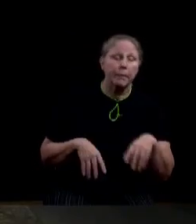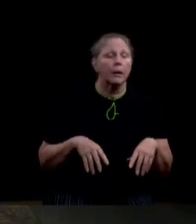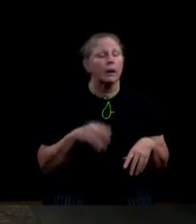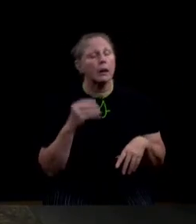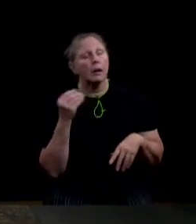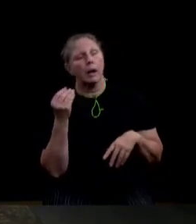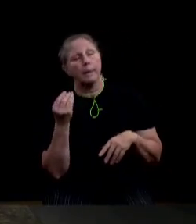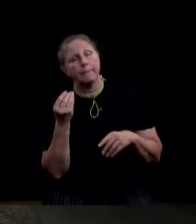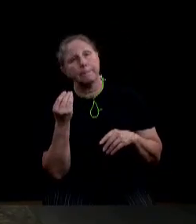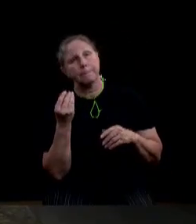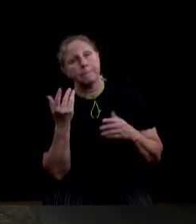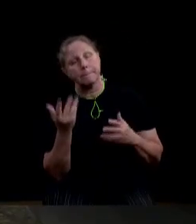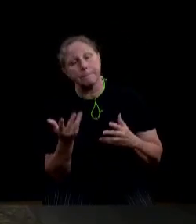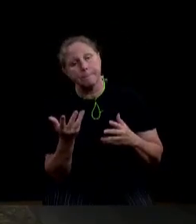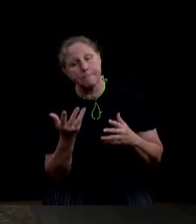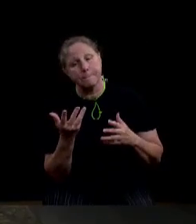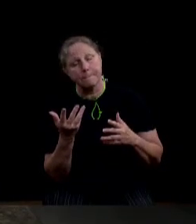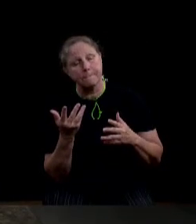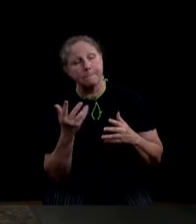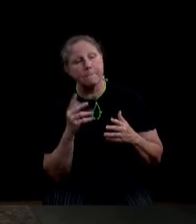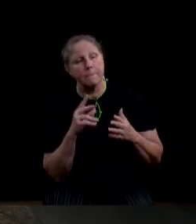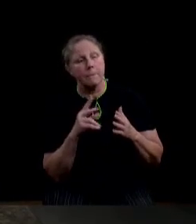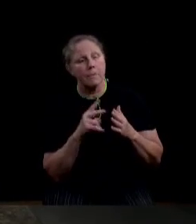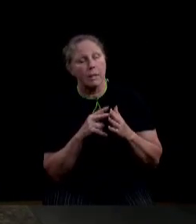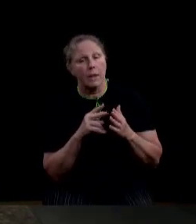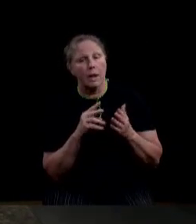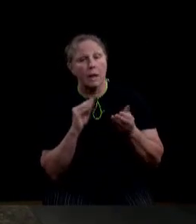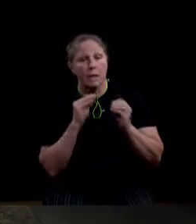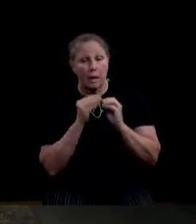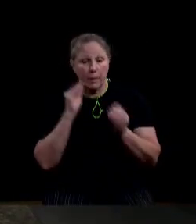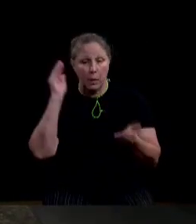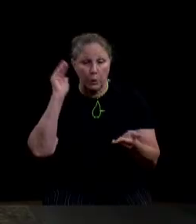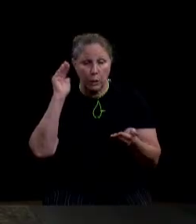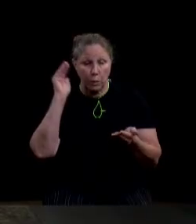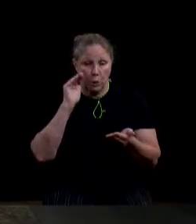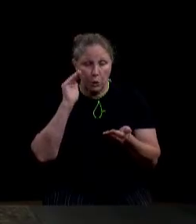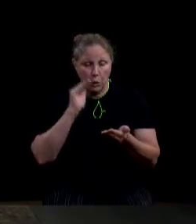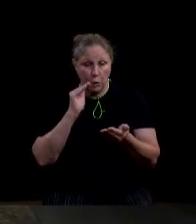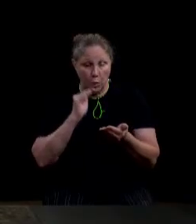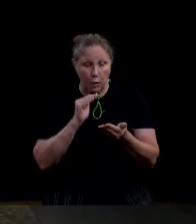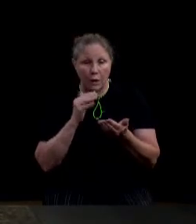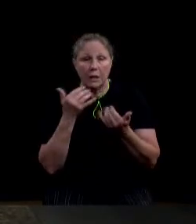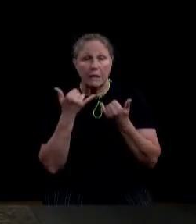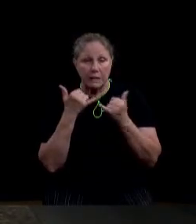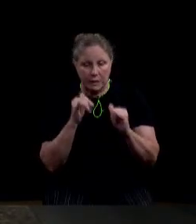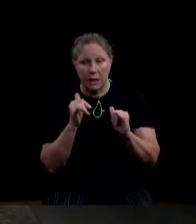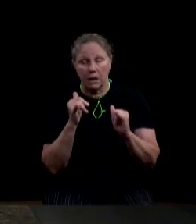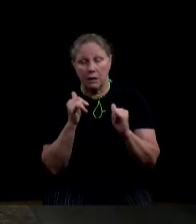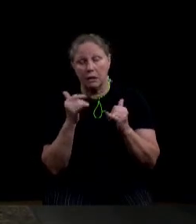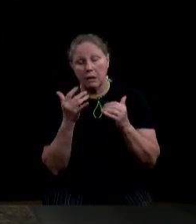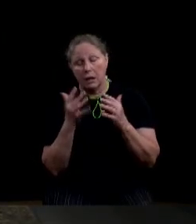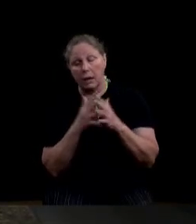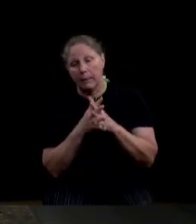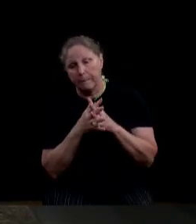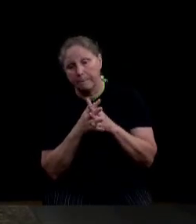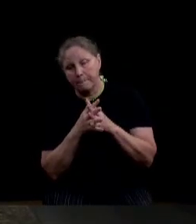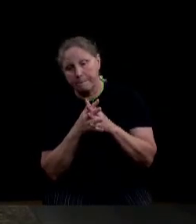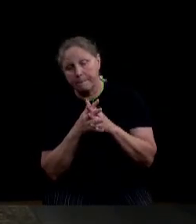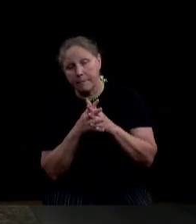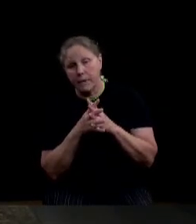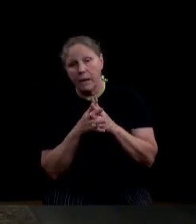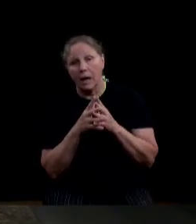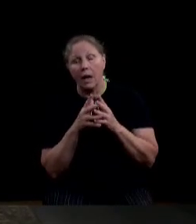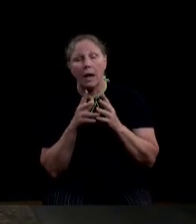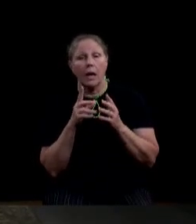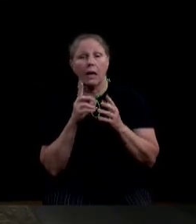reduced number of cases that happen is still going to be a combination of all the efforts that are being